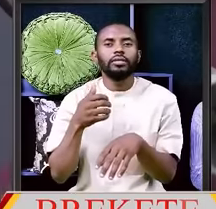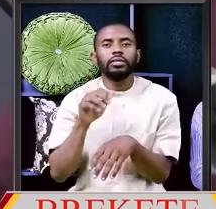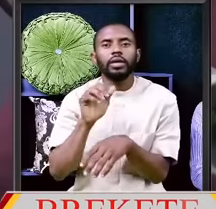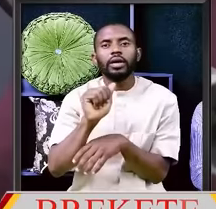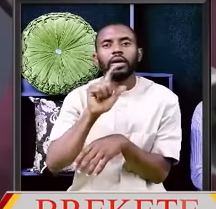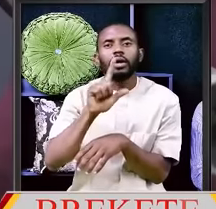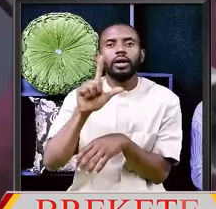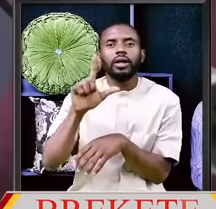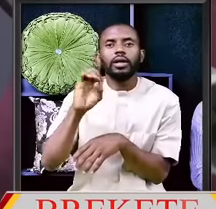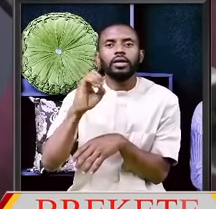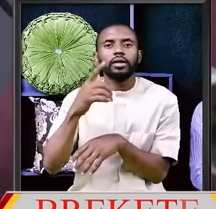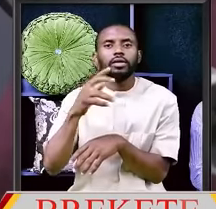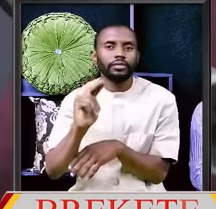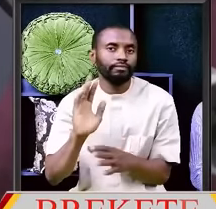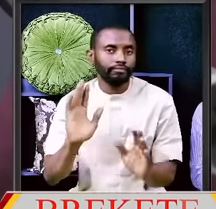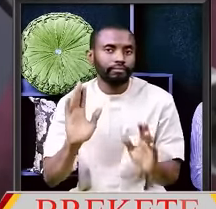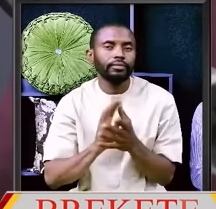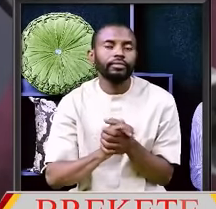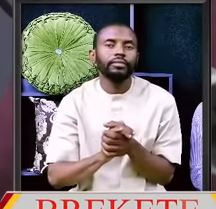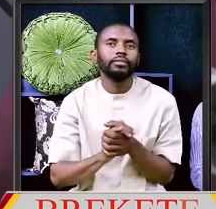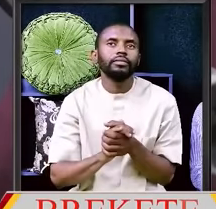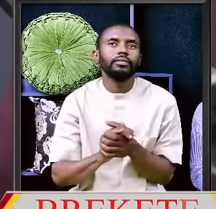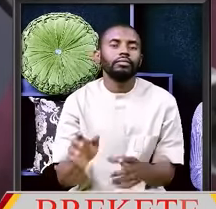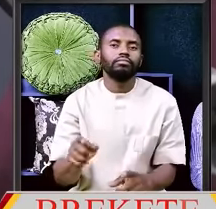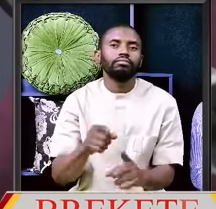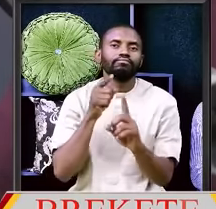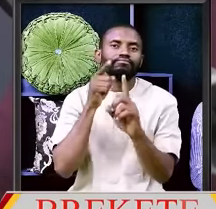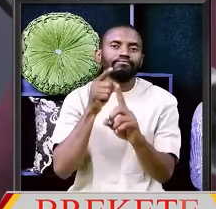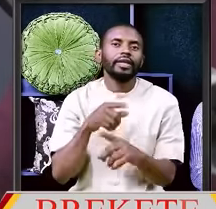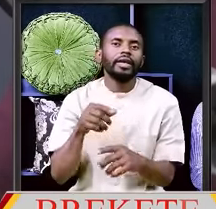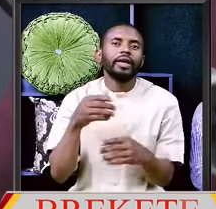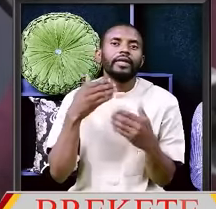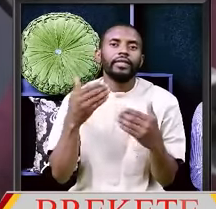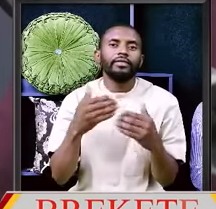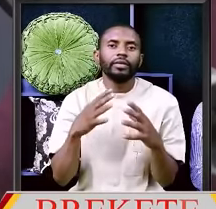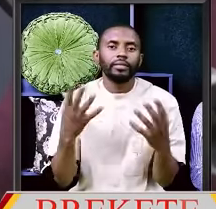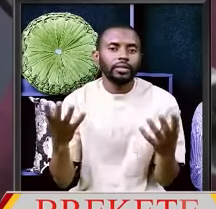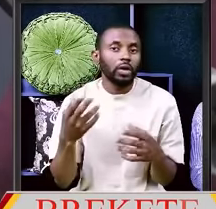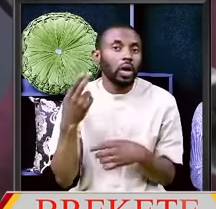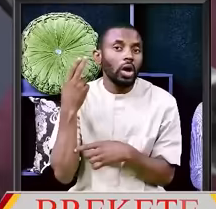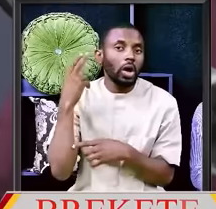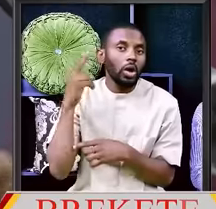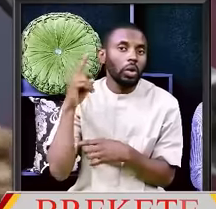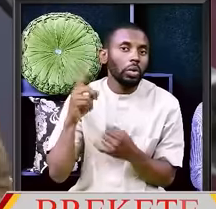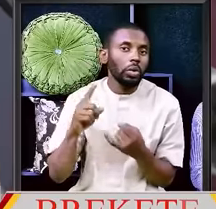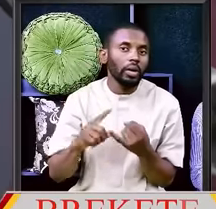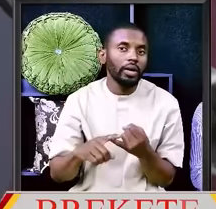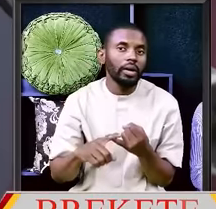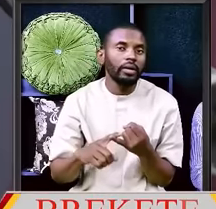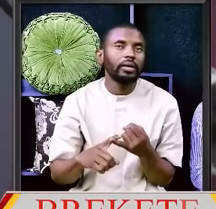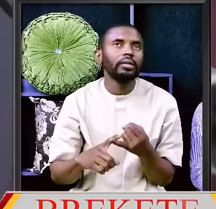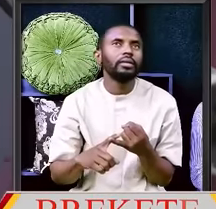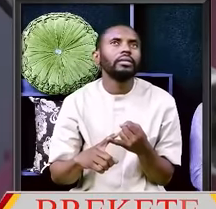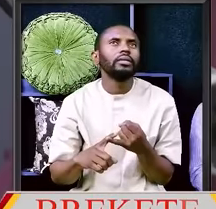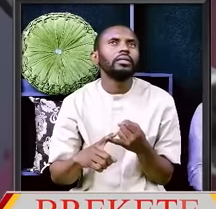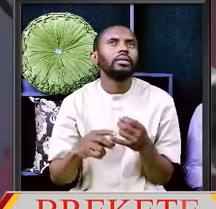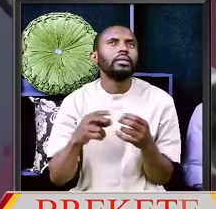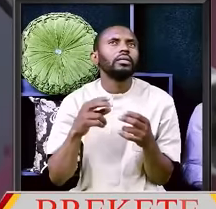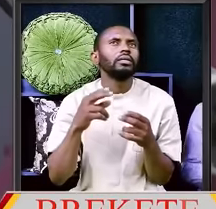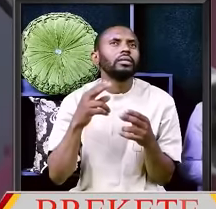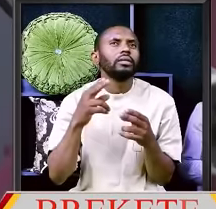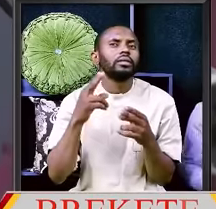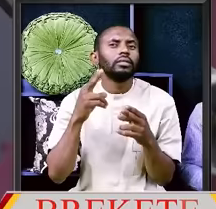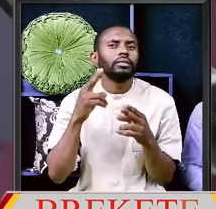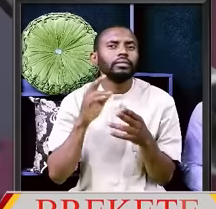head. Thank you, ma. Exactly. Thank you very much, sir. And then also make this honorable